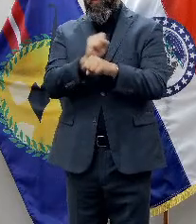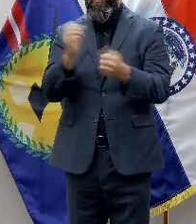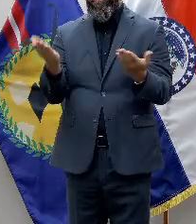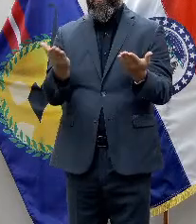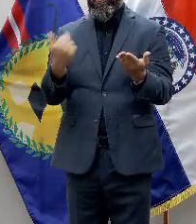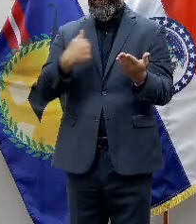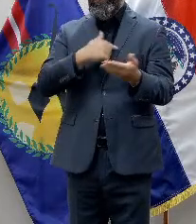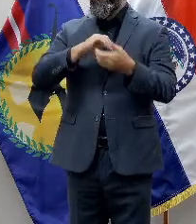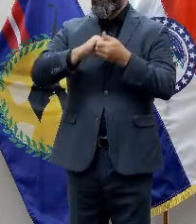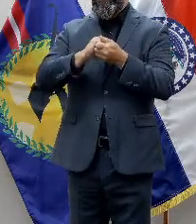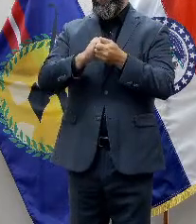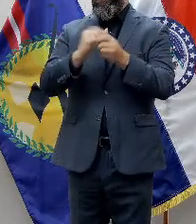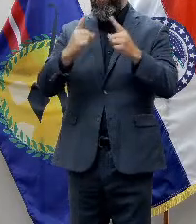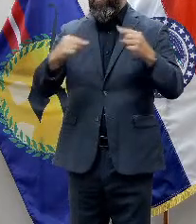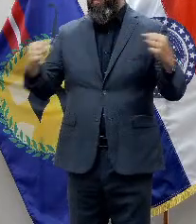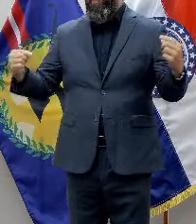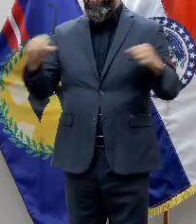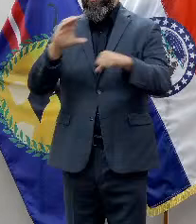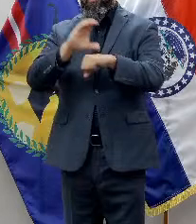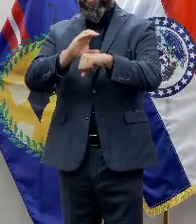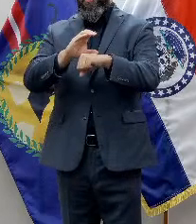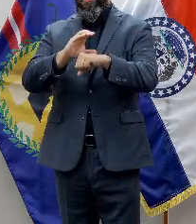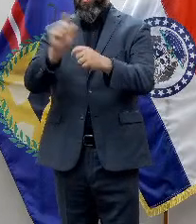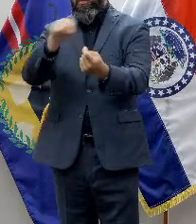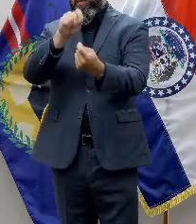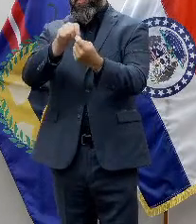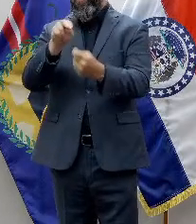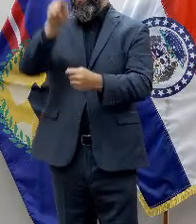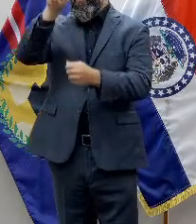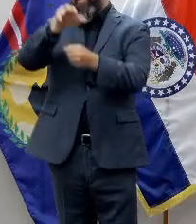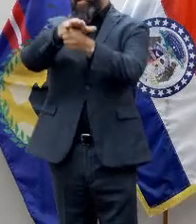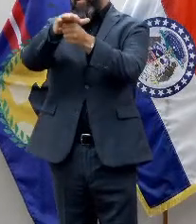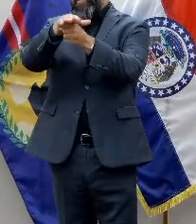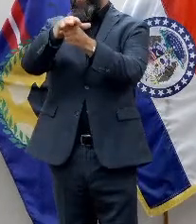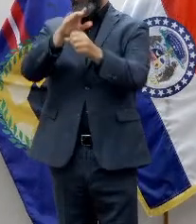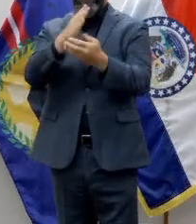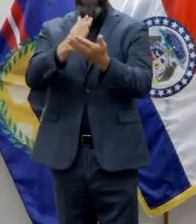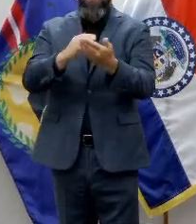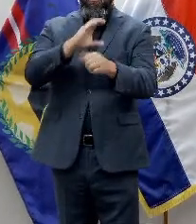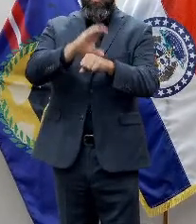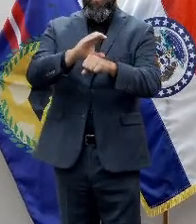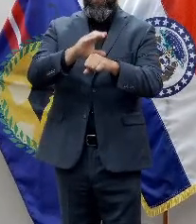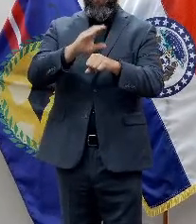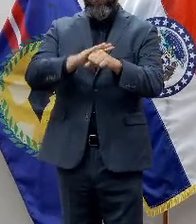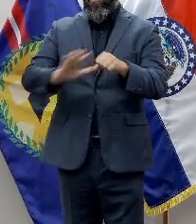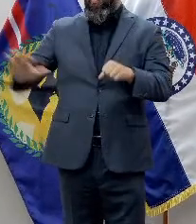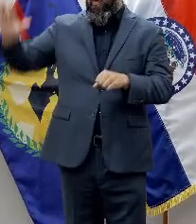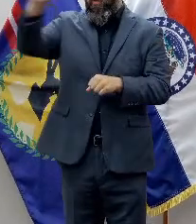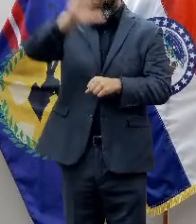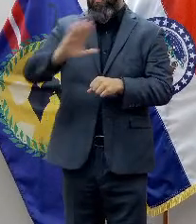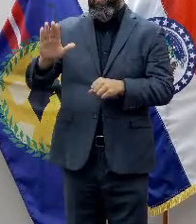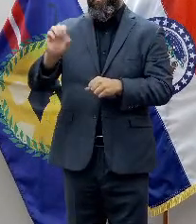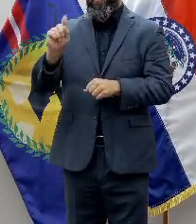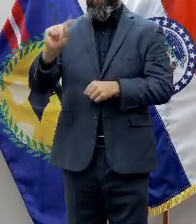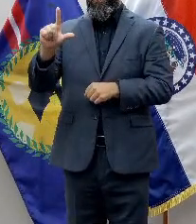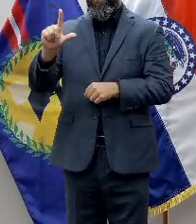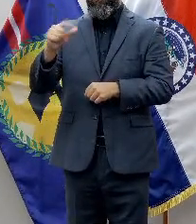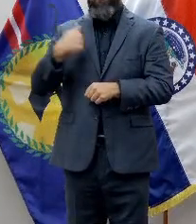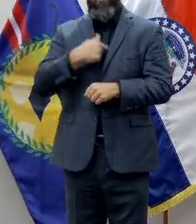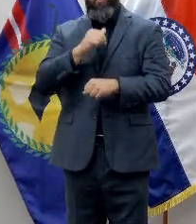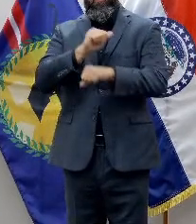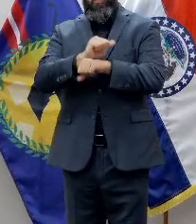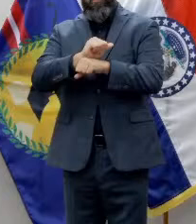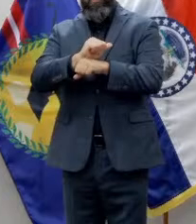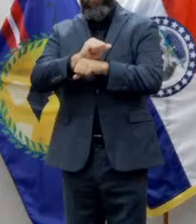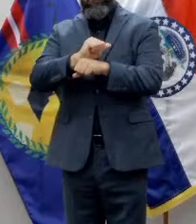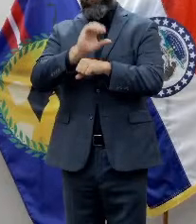partnered with a variety of churches throughout, particularly North County, but there are churches that are present from across the region. But we have worked with church